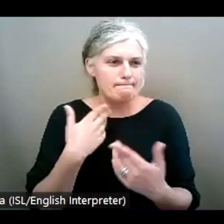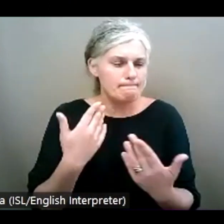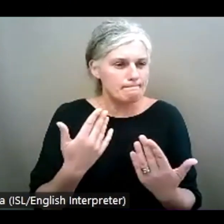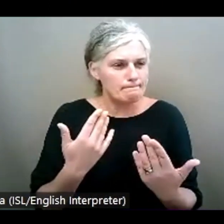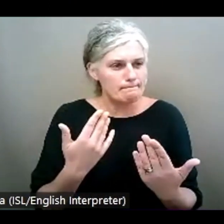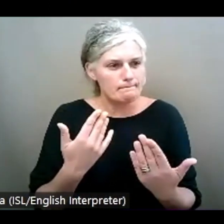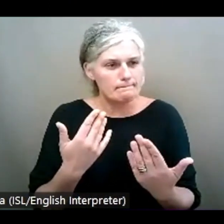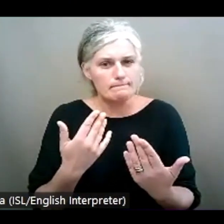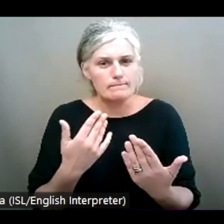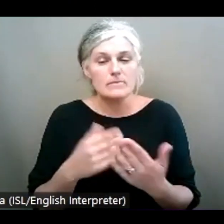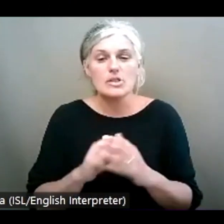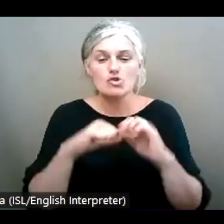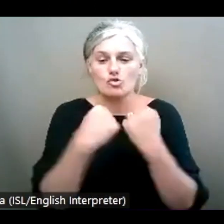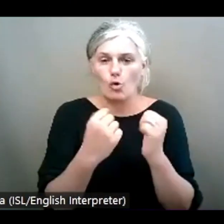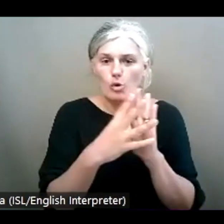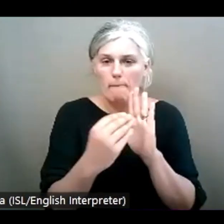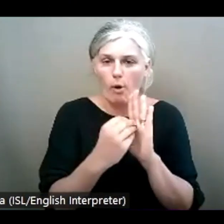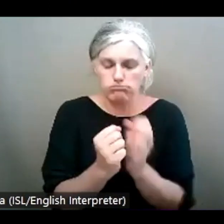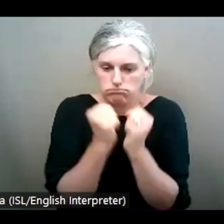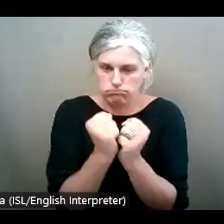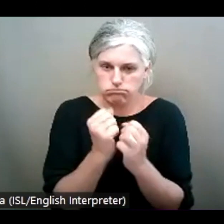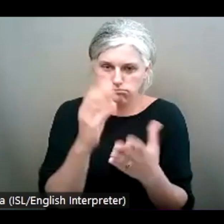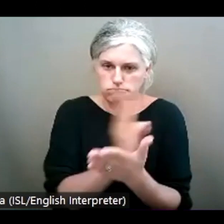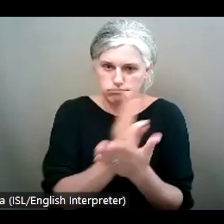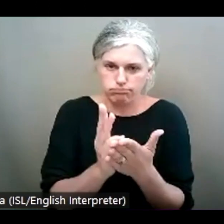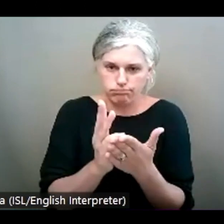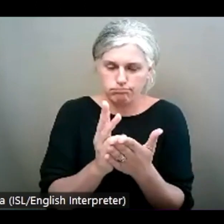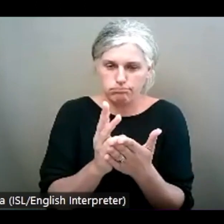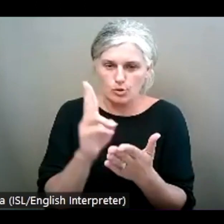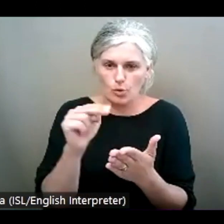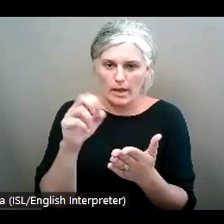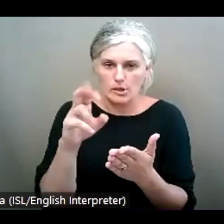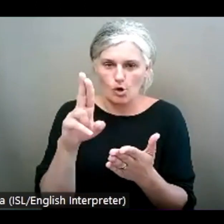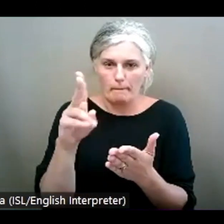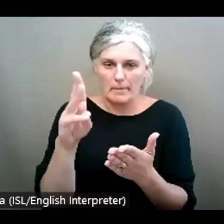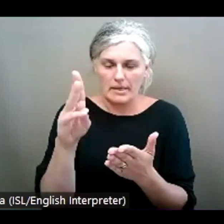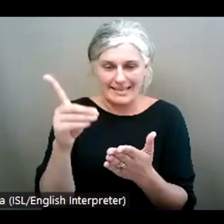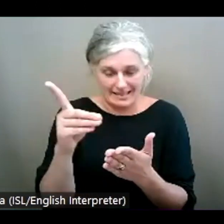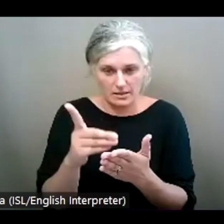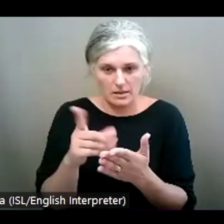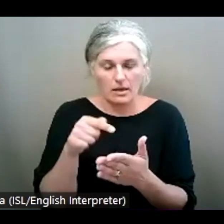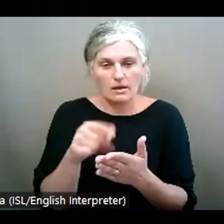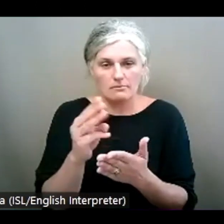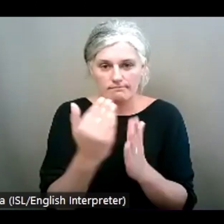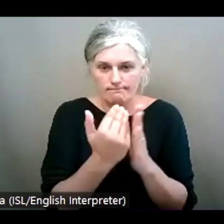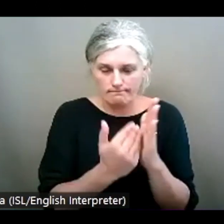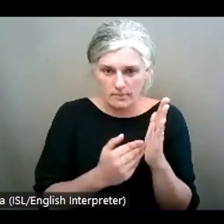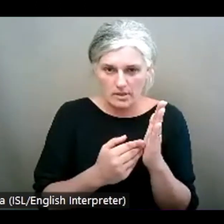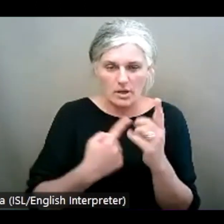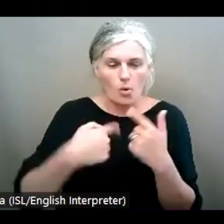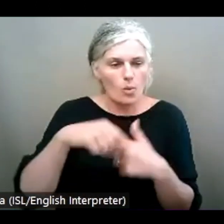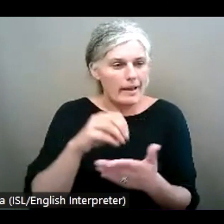doesn't mention the social model, but it is a social model document for the work on it. We had to take it out for